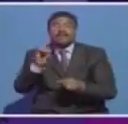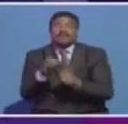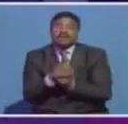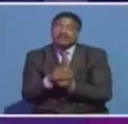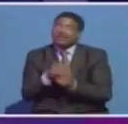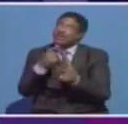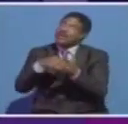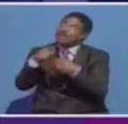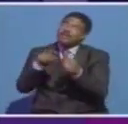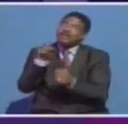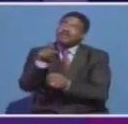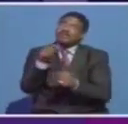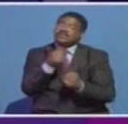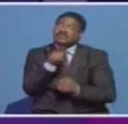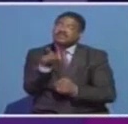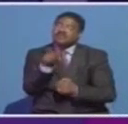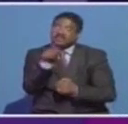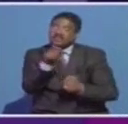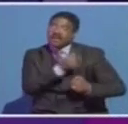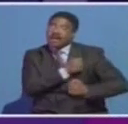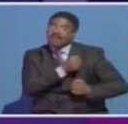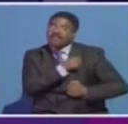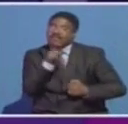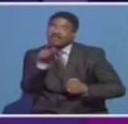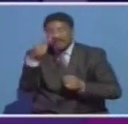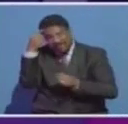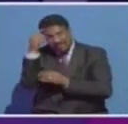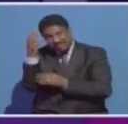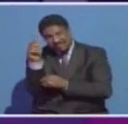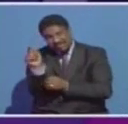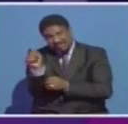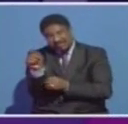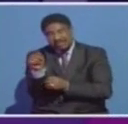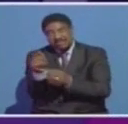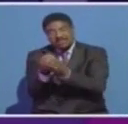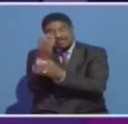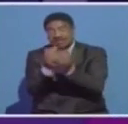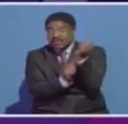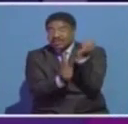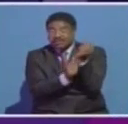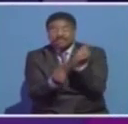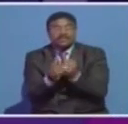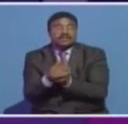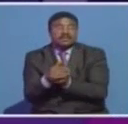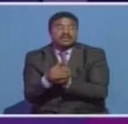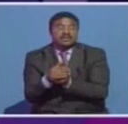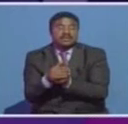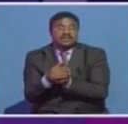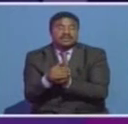armyworms? Yes, definitely. I was recently in the Copper Belt and I was checking on one of the peasant